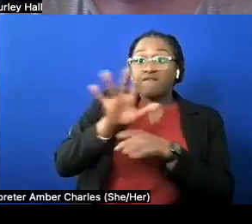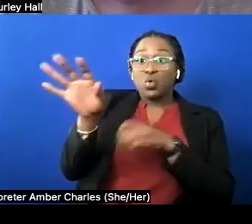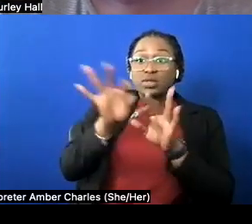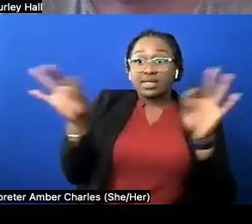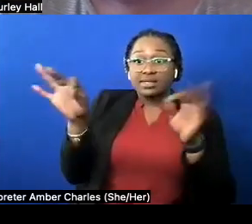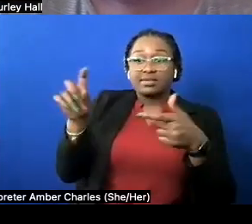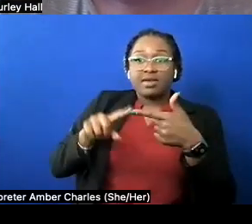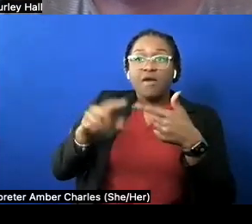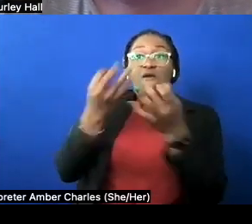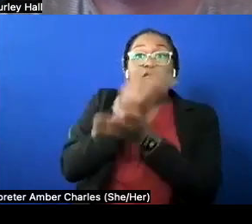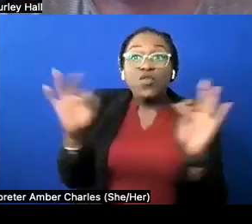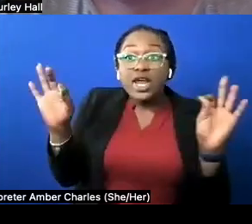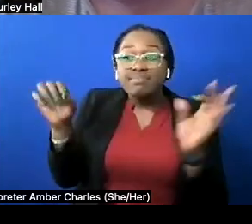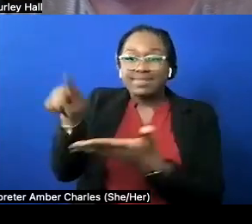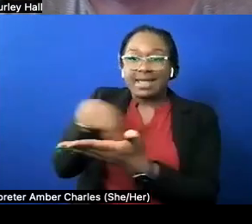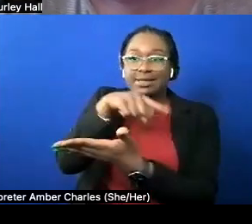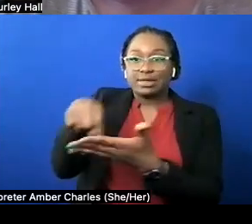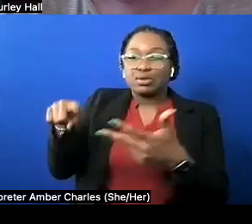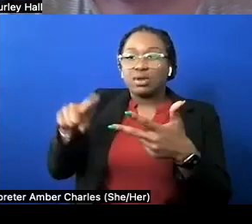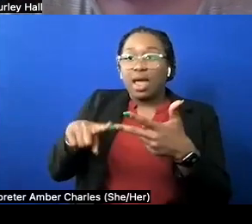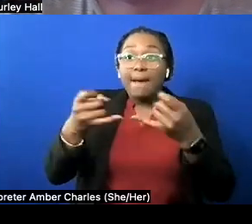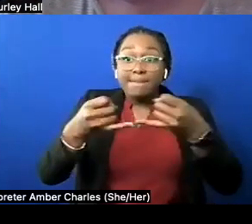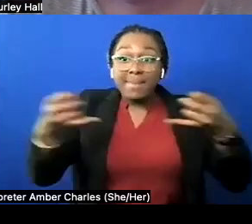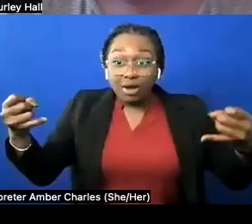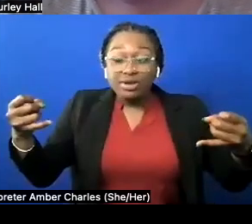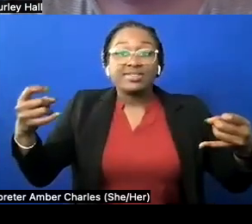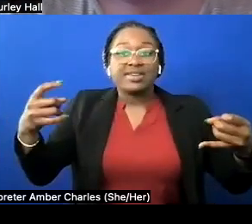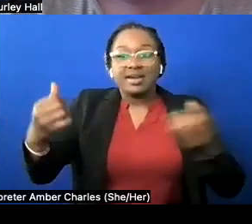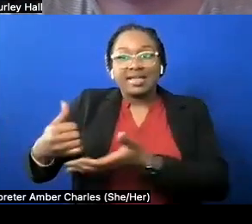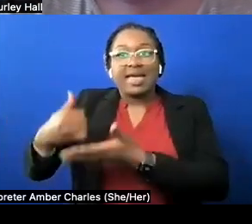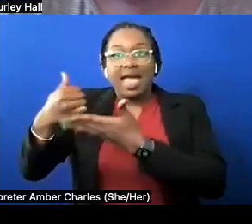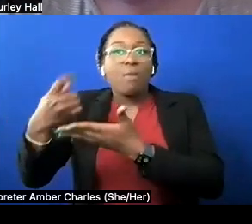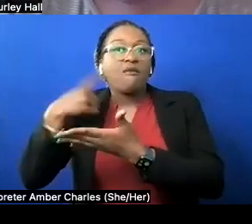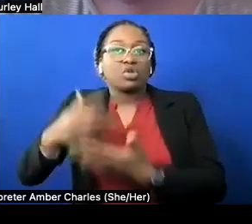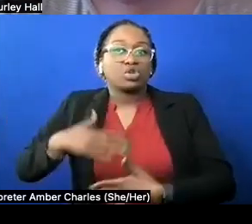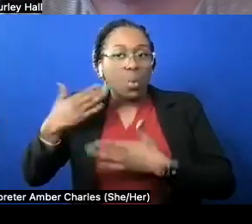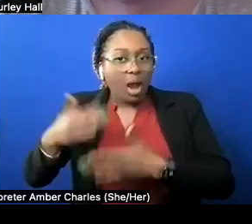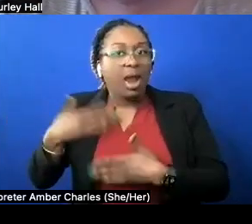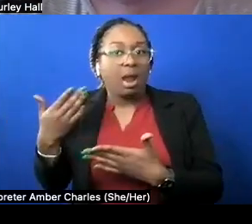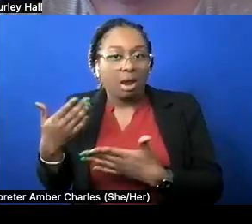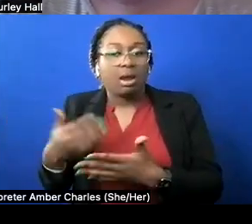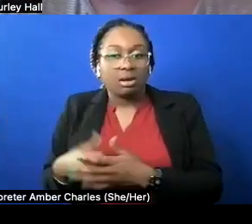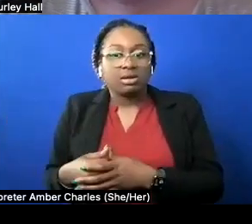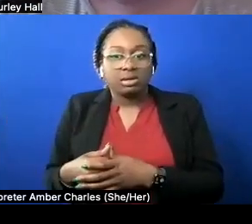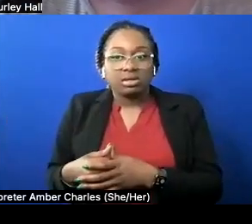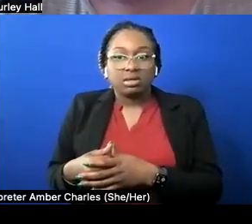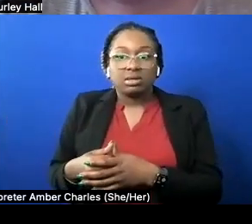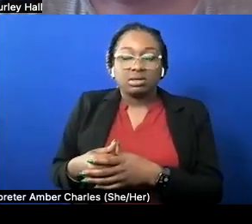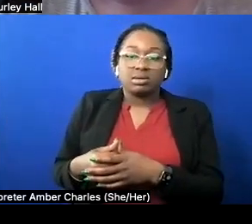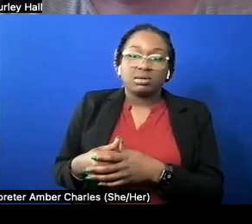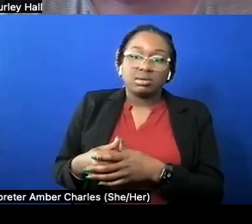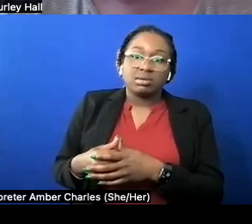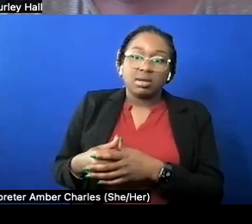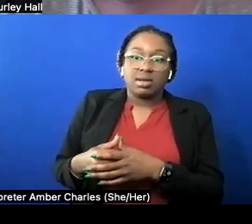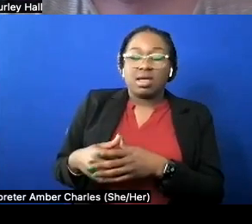is canceled, and boundaries are guardrails for joy. And actually, Brittany, it's